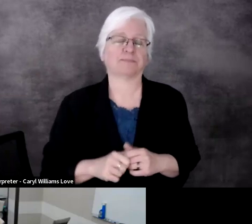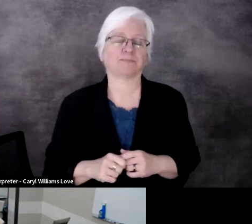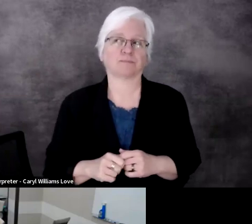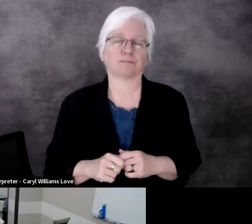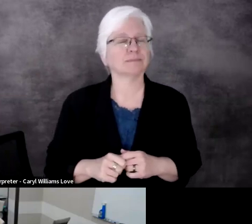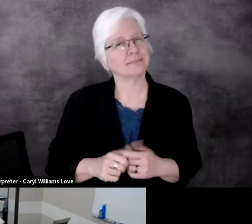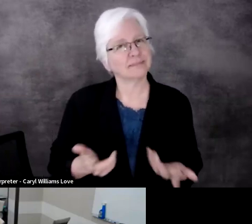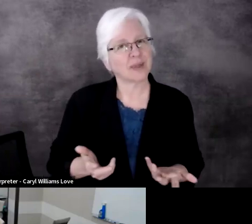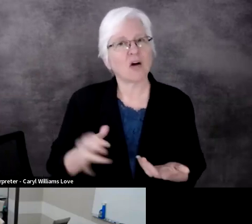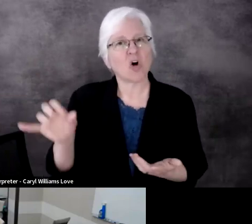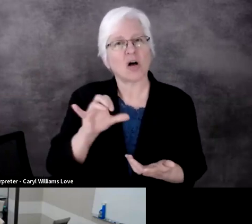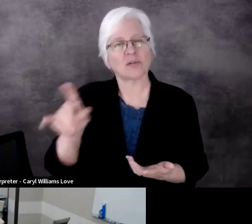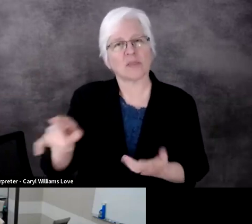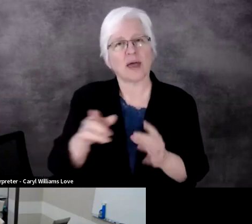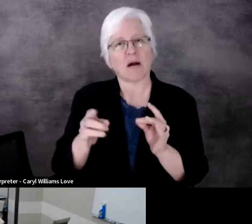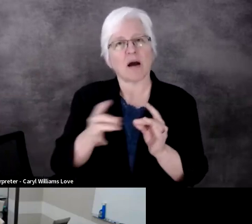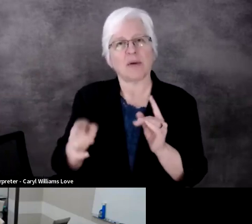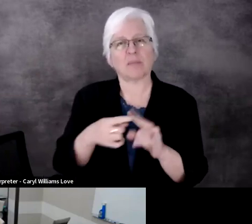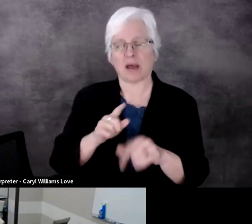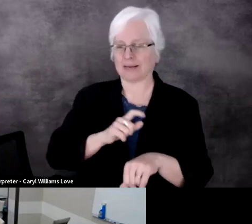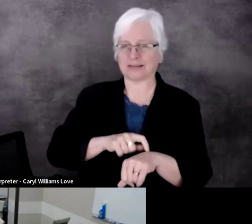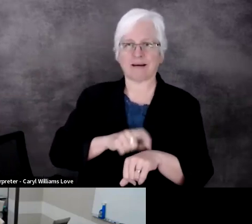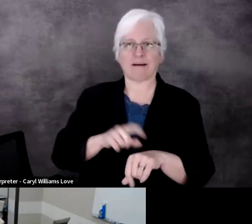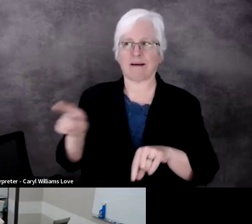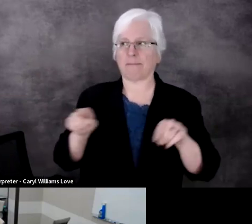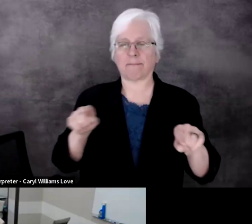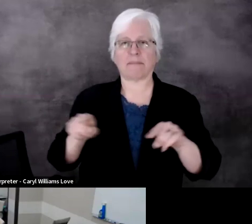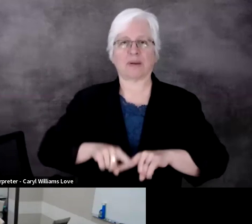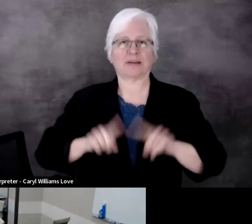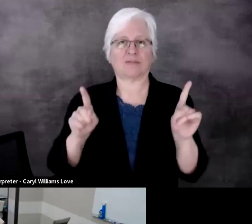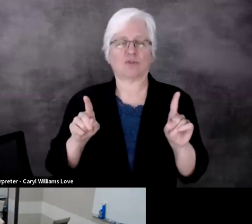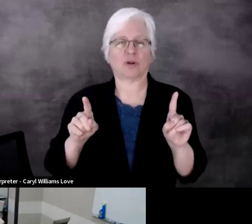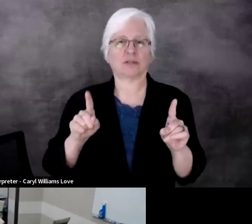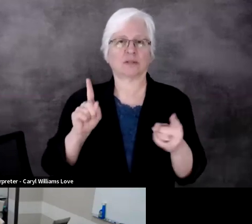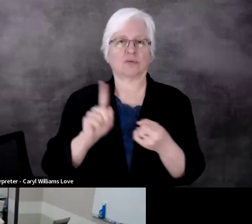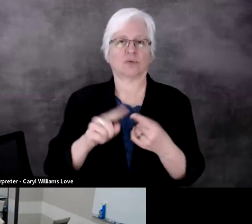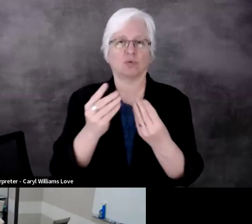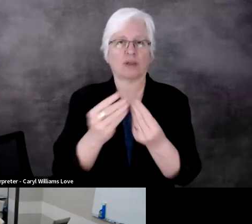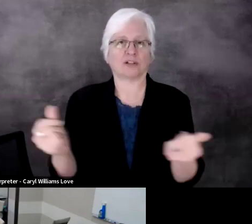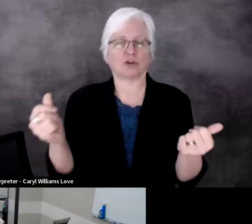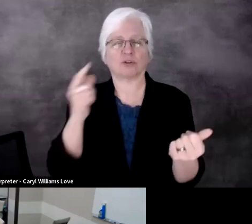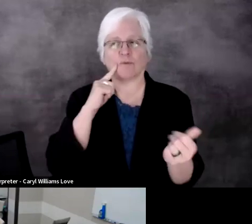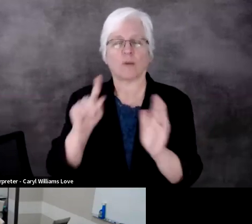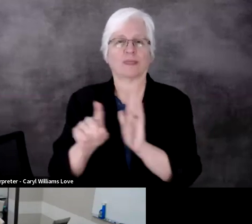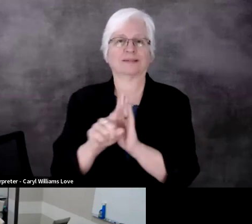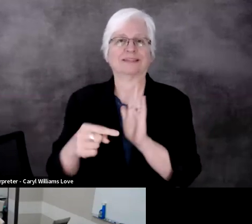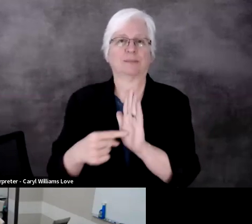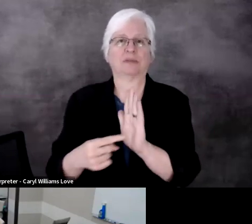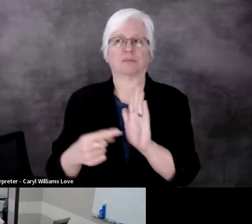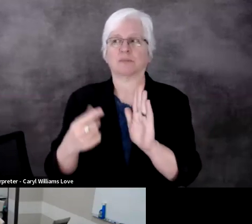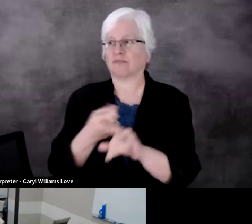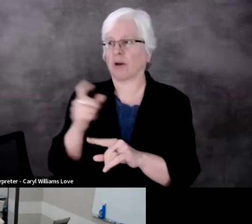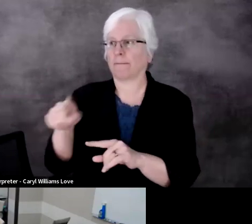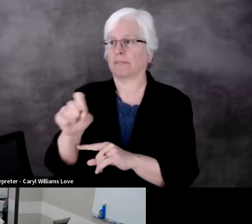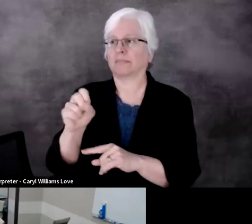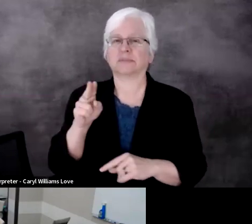the differences in time to resolution of symptoms that come from substance use